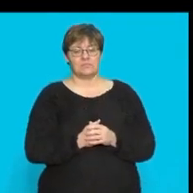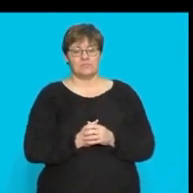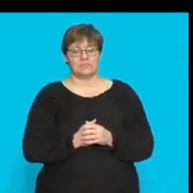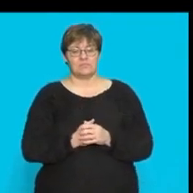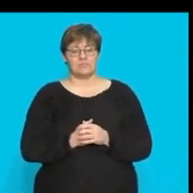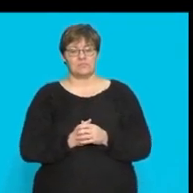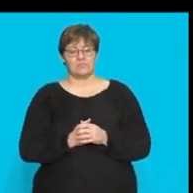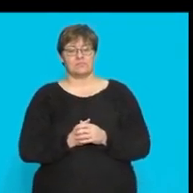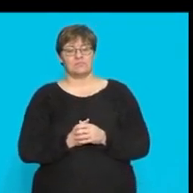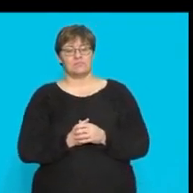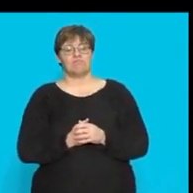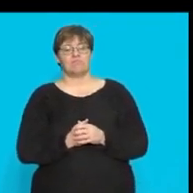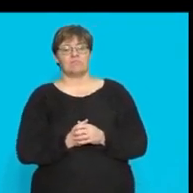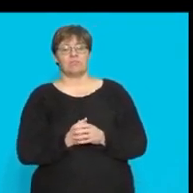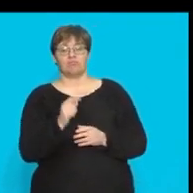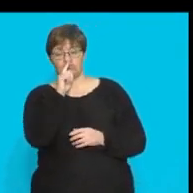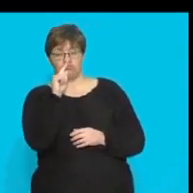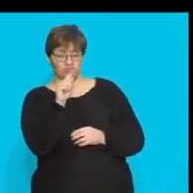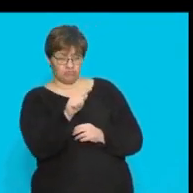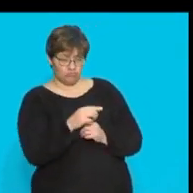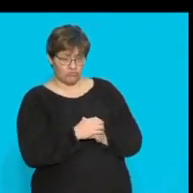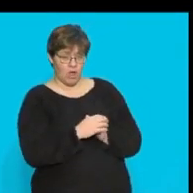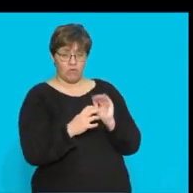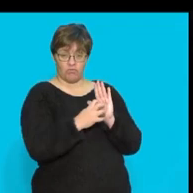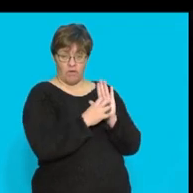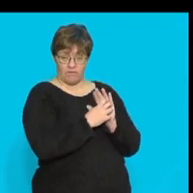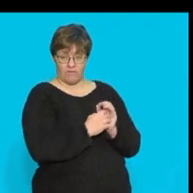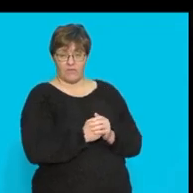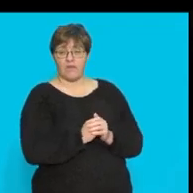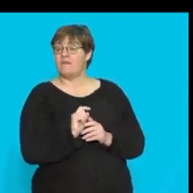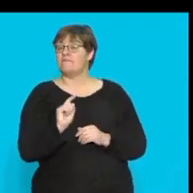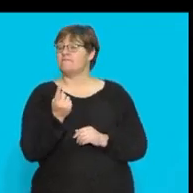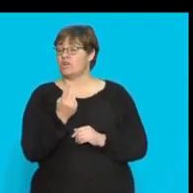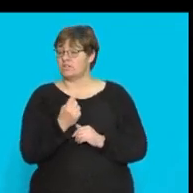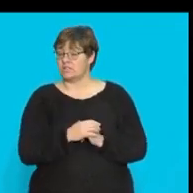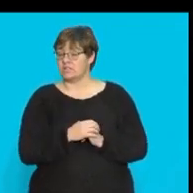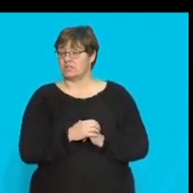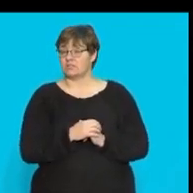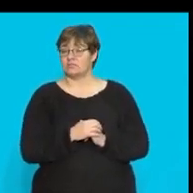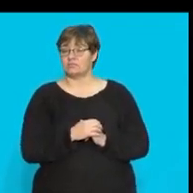So let's go to our graph, right? First of all, we're going to look at